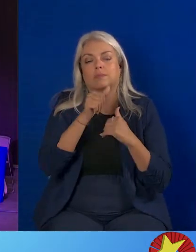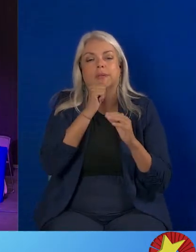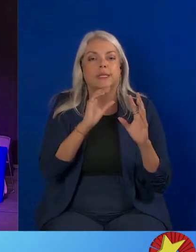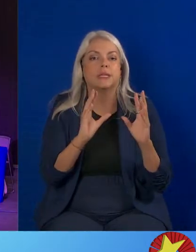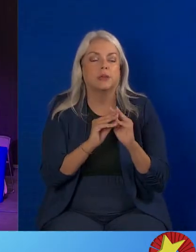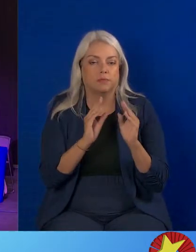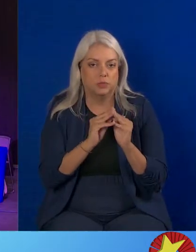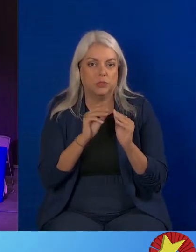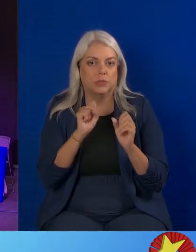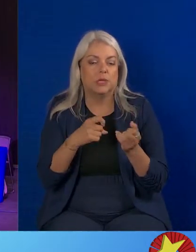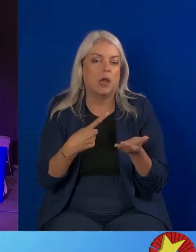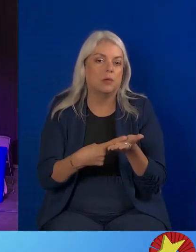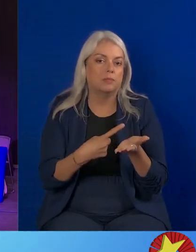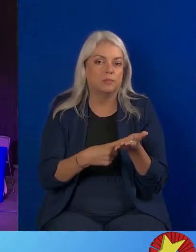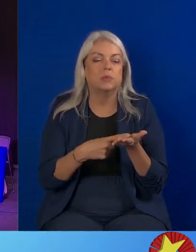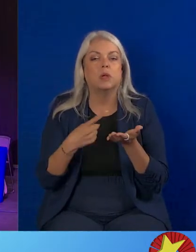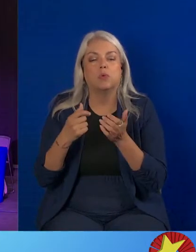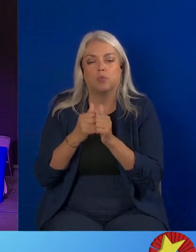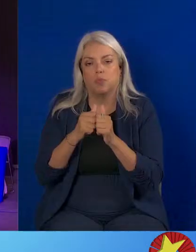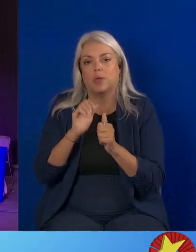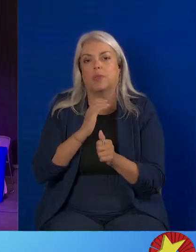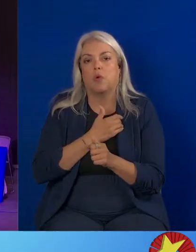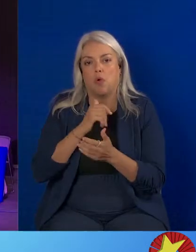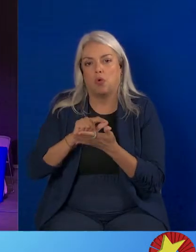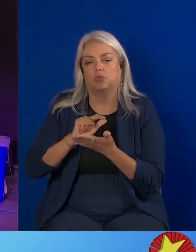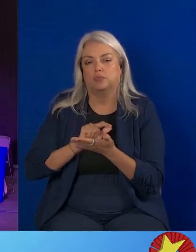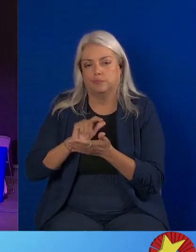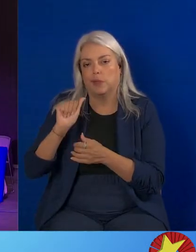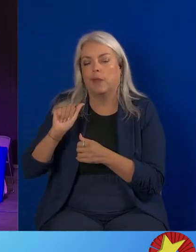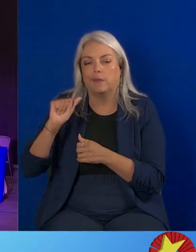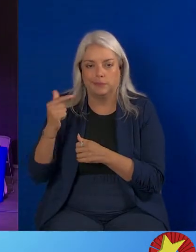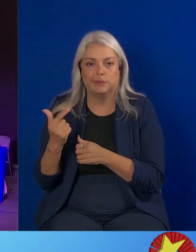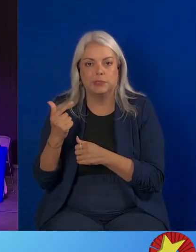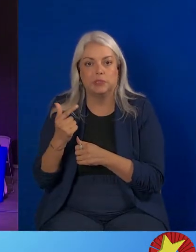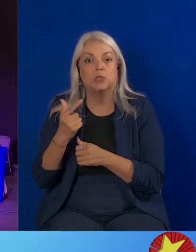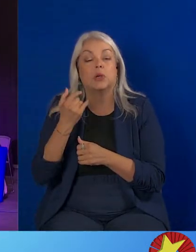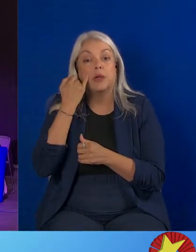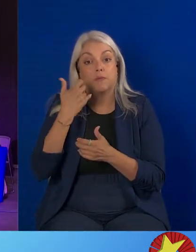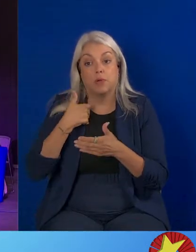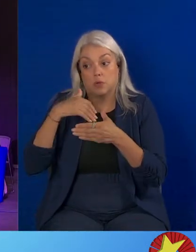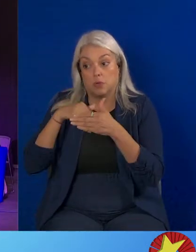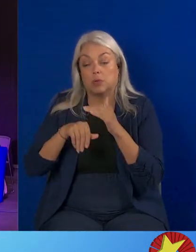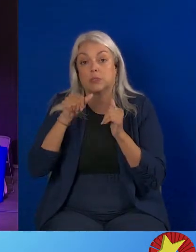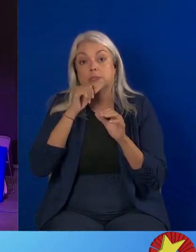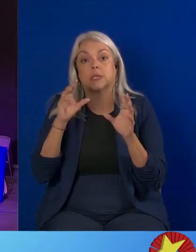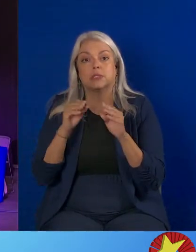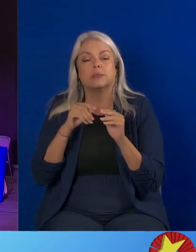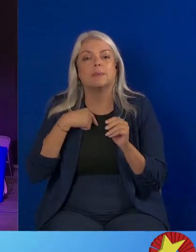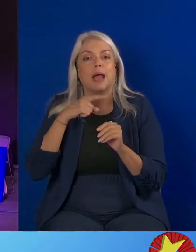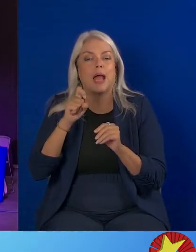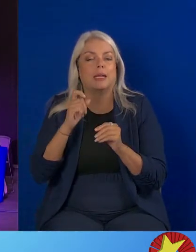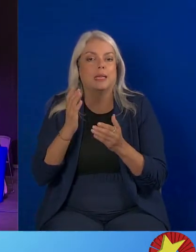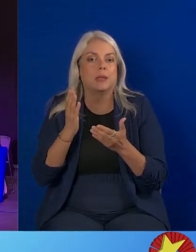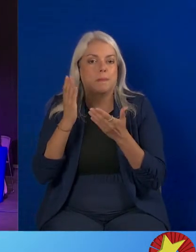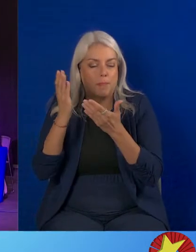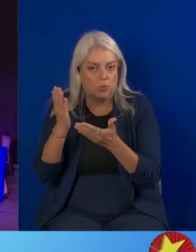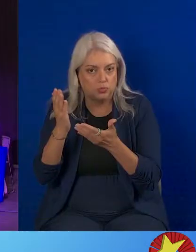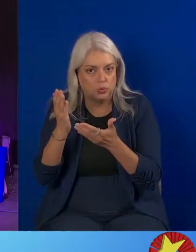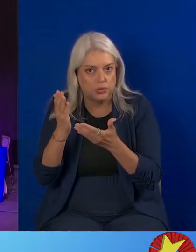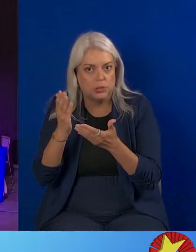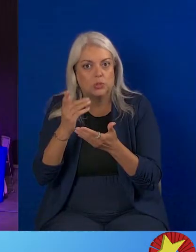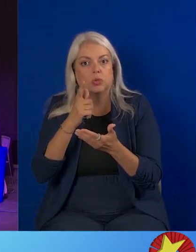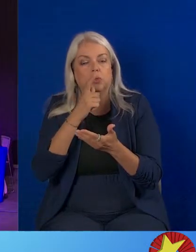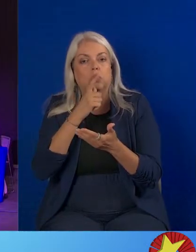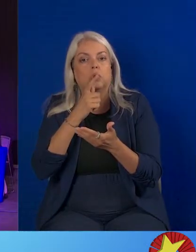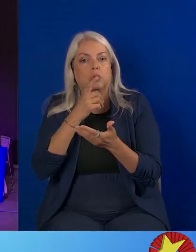we are allowed to consult our AG about this. So in order to go into executive session, I do need a motion for the board to go into executive